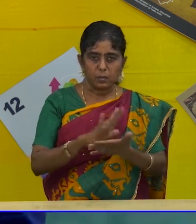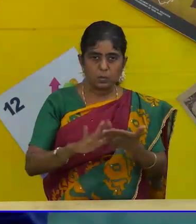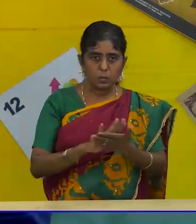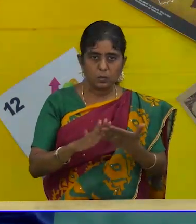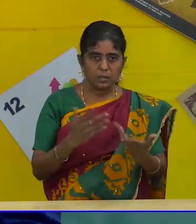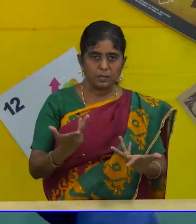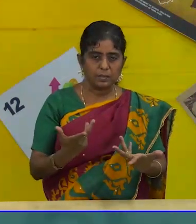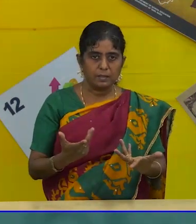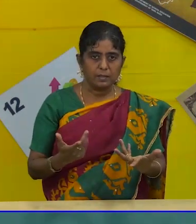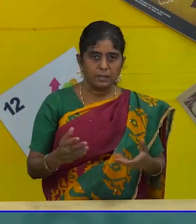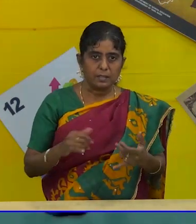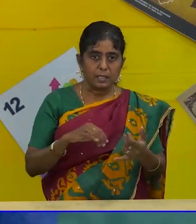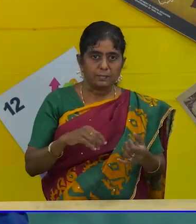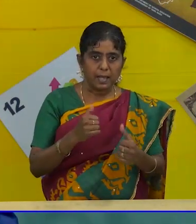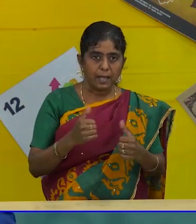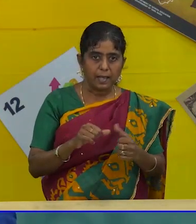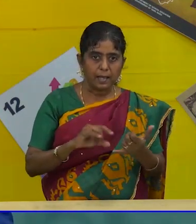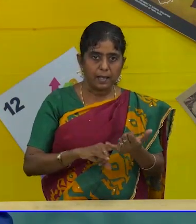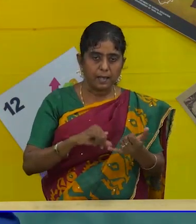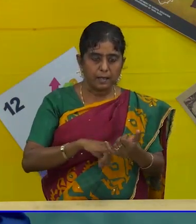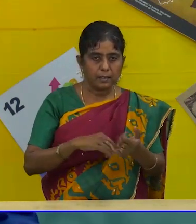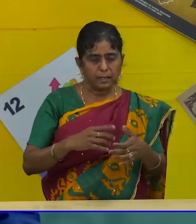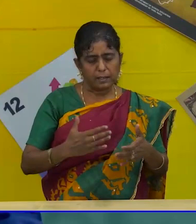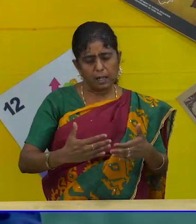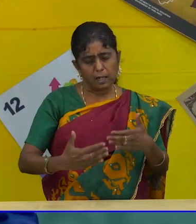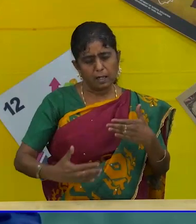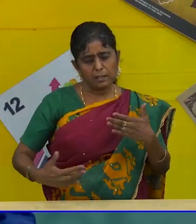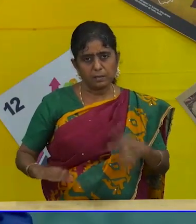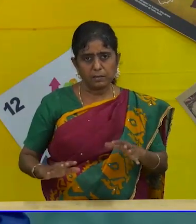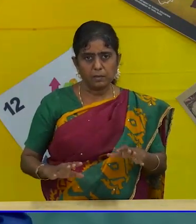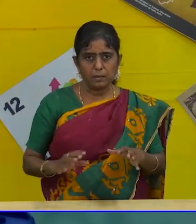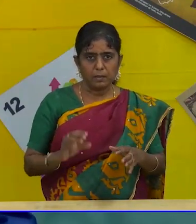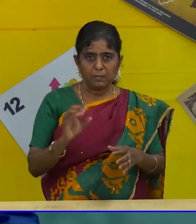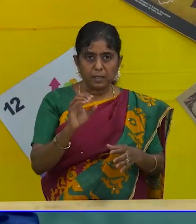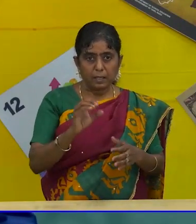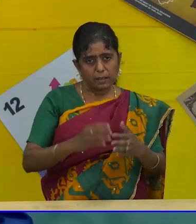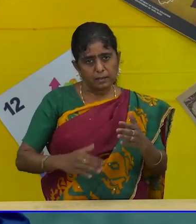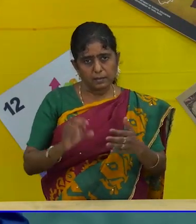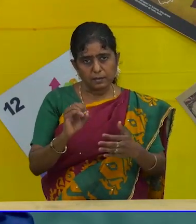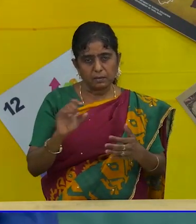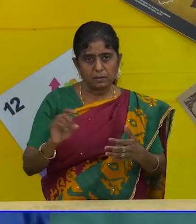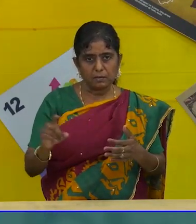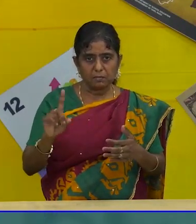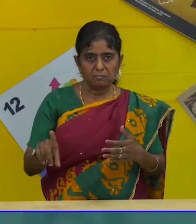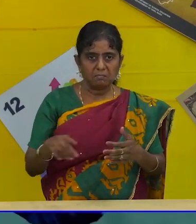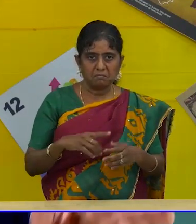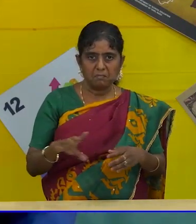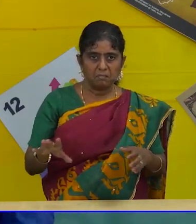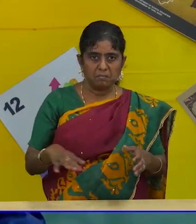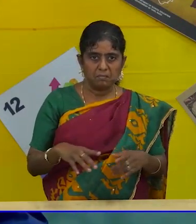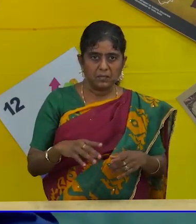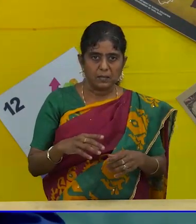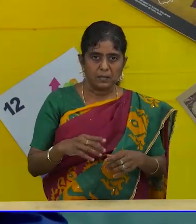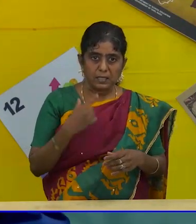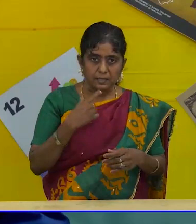solution, definitely. While you are solving the equations, in any stage, if you get 0 equal to 1, you can definitely say that